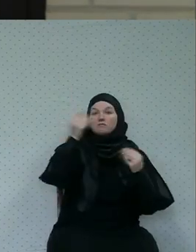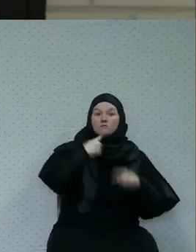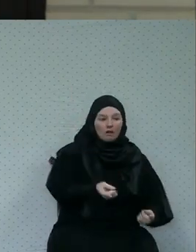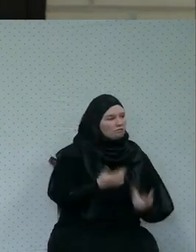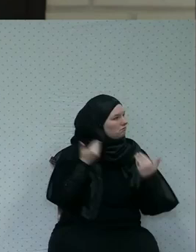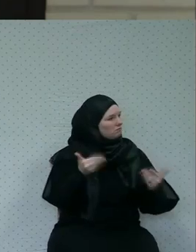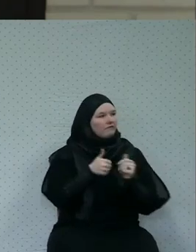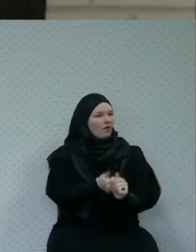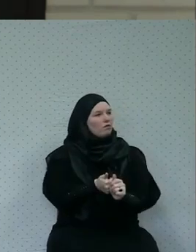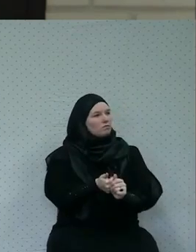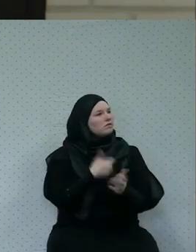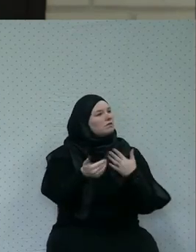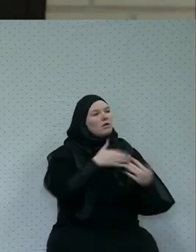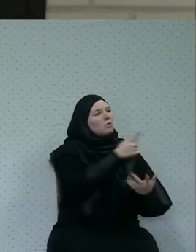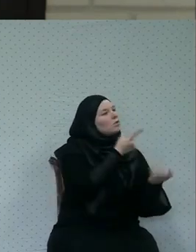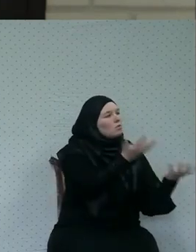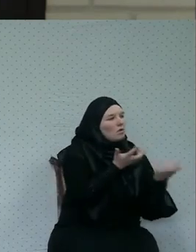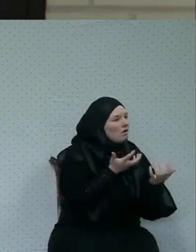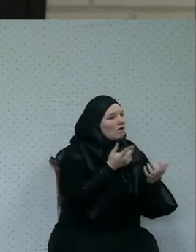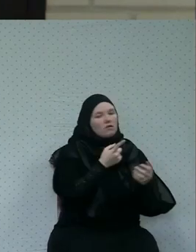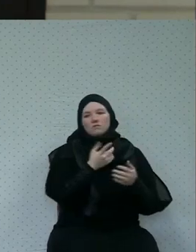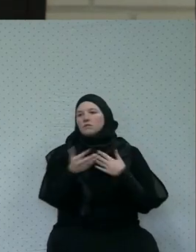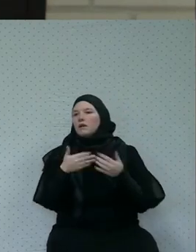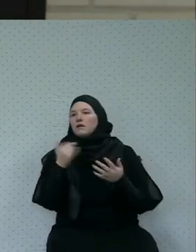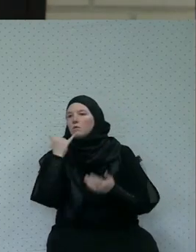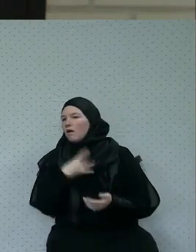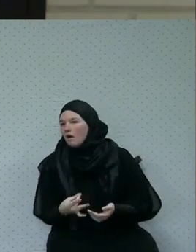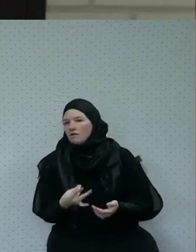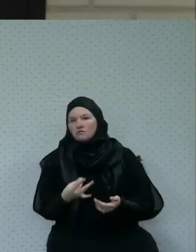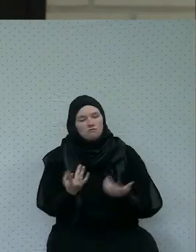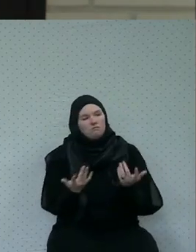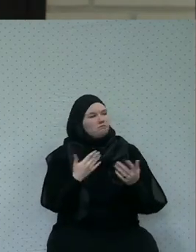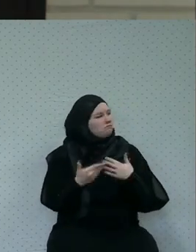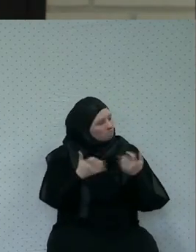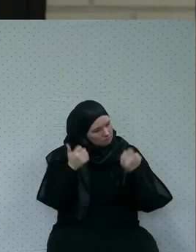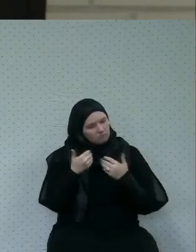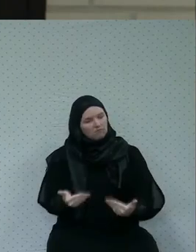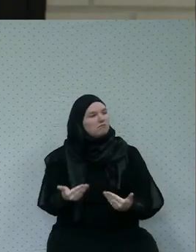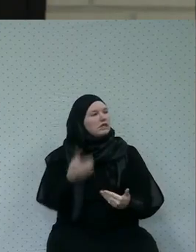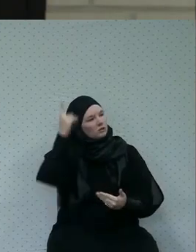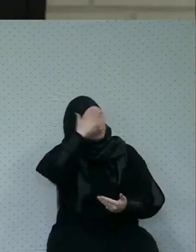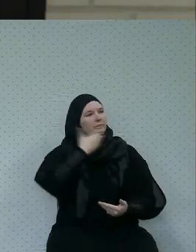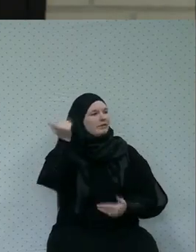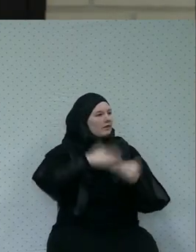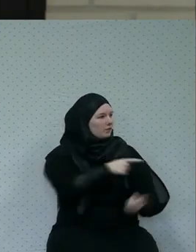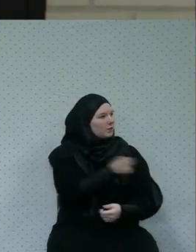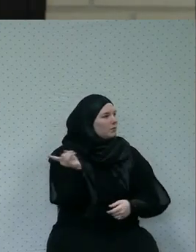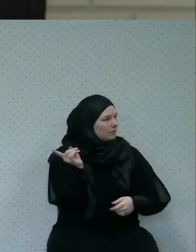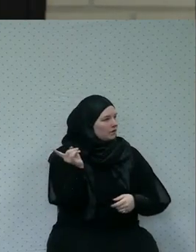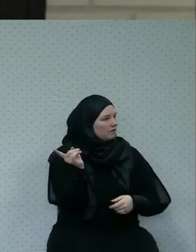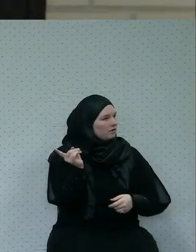This is a huge difference. Allah is the one who sets conditions. Allah is the one